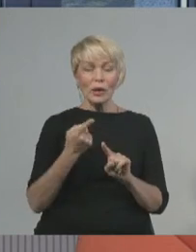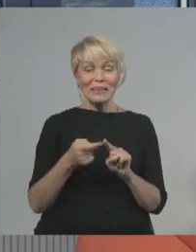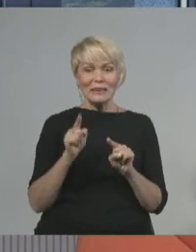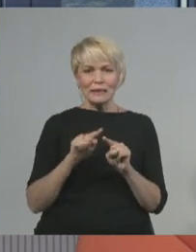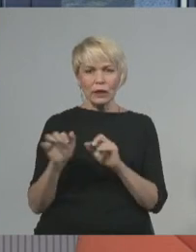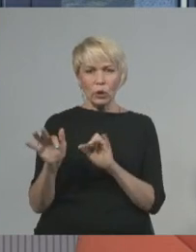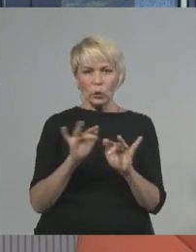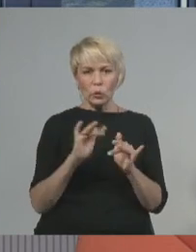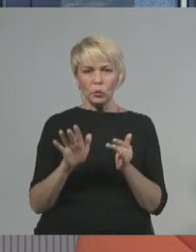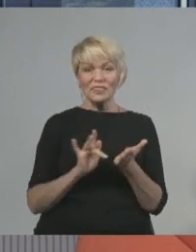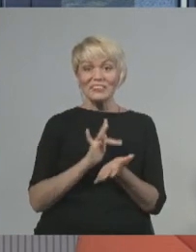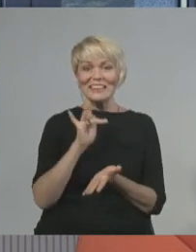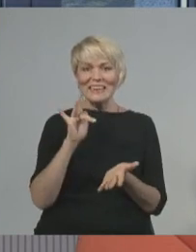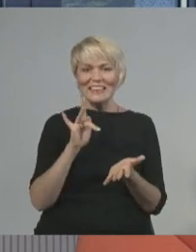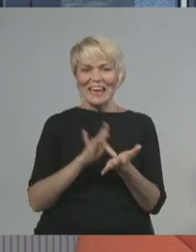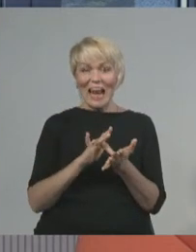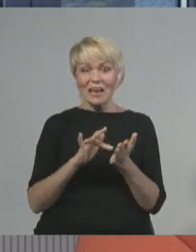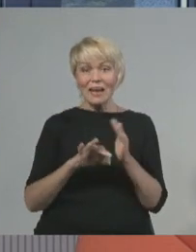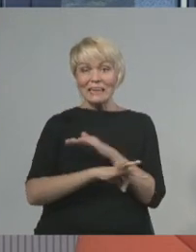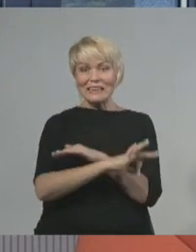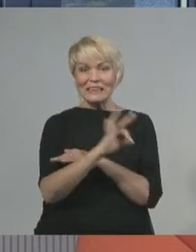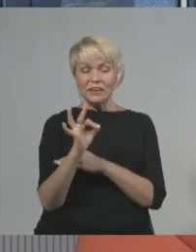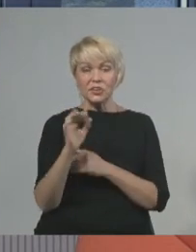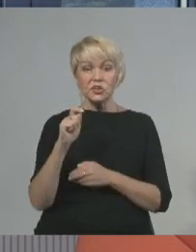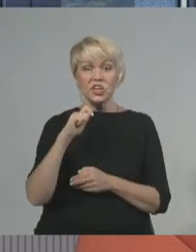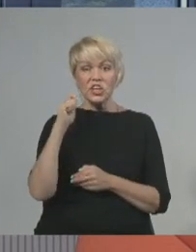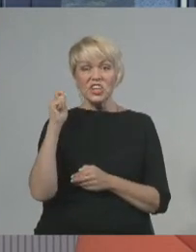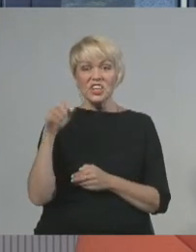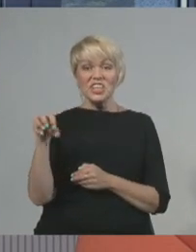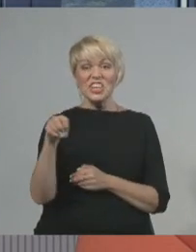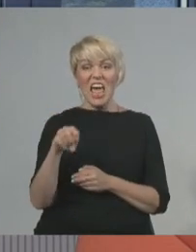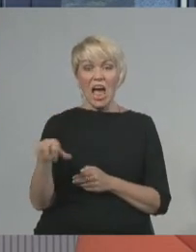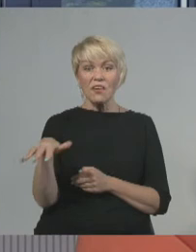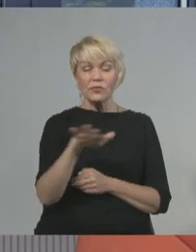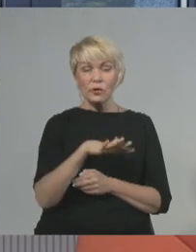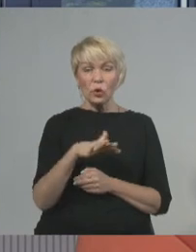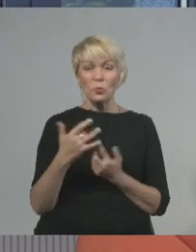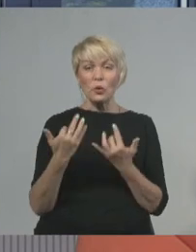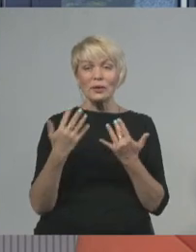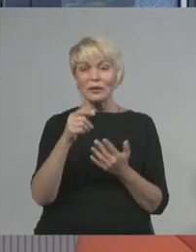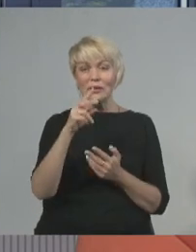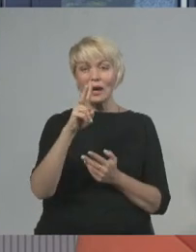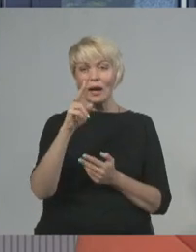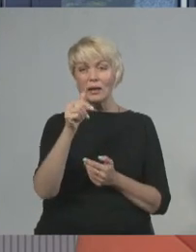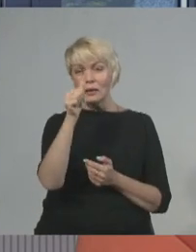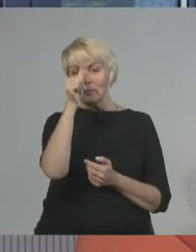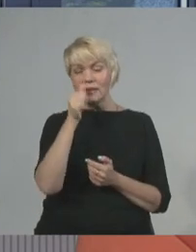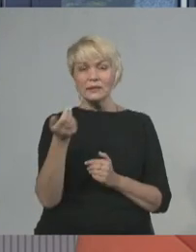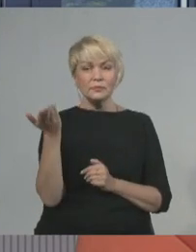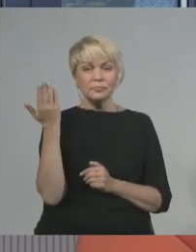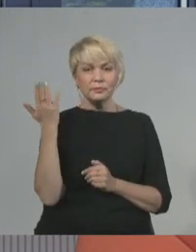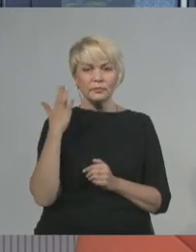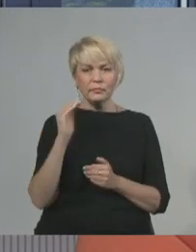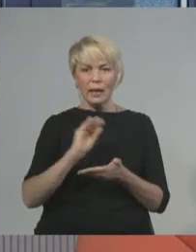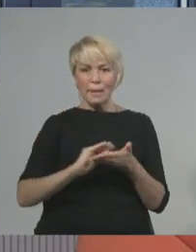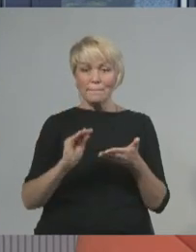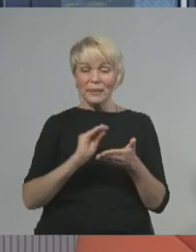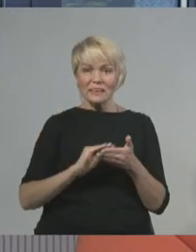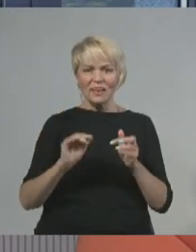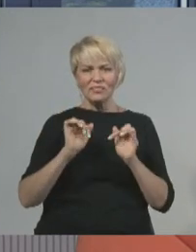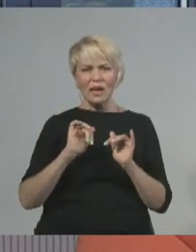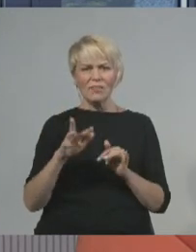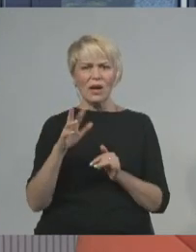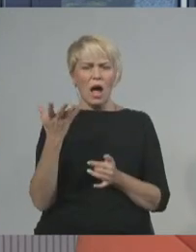right for example in the last year or a few months i've written about the far-right in in serbia in croatia in bulgaria in in